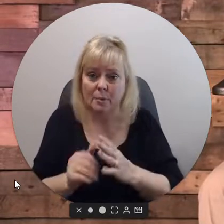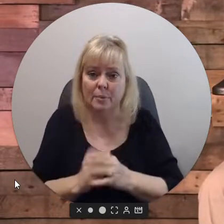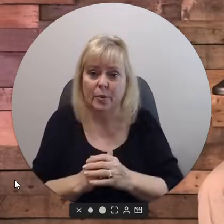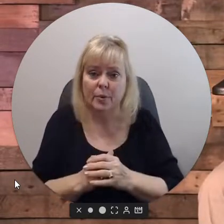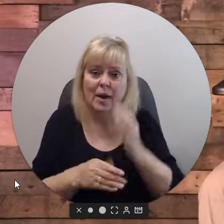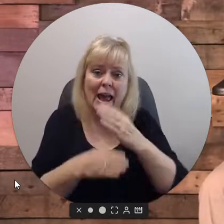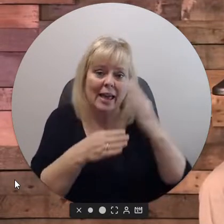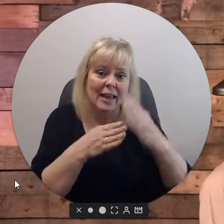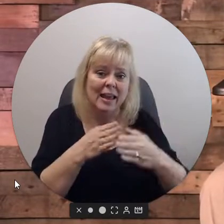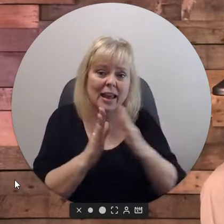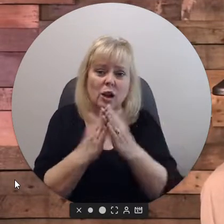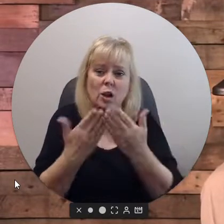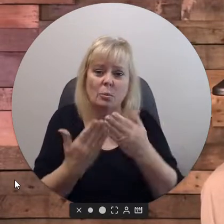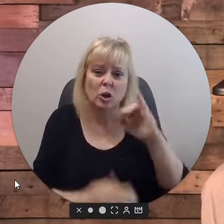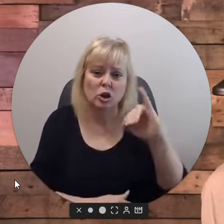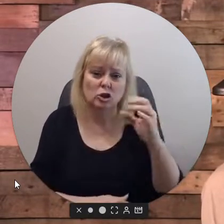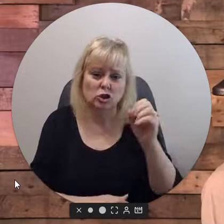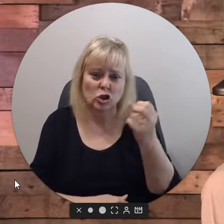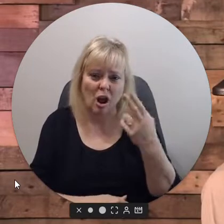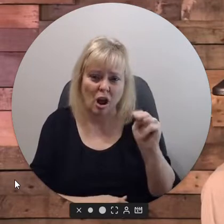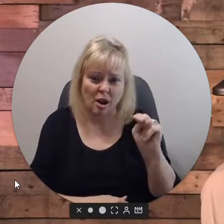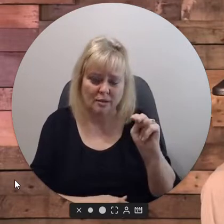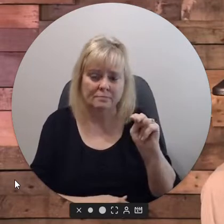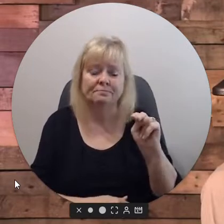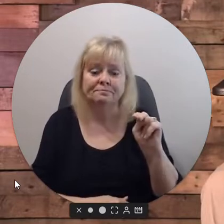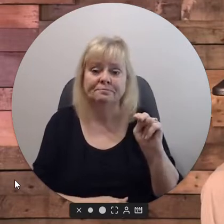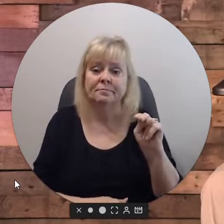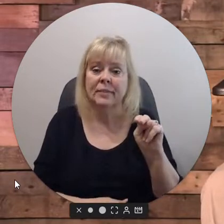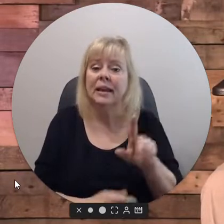Thomas's post-resurrection encounter with Jesus.